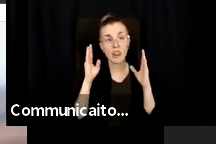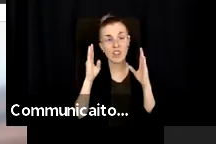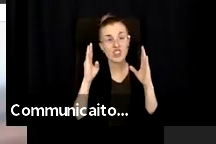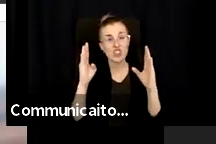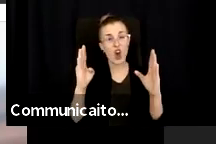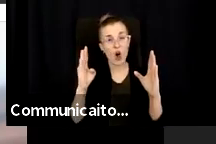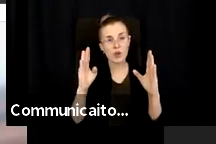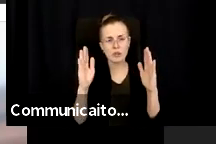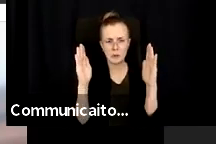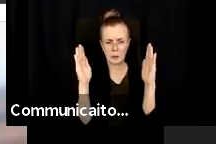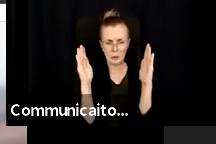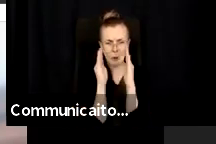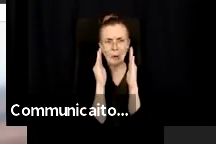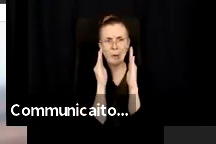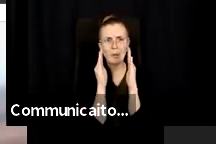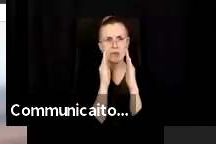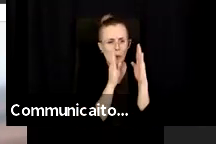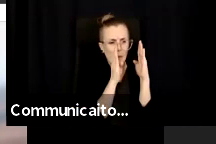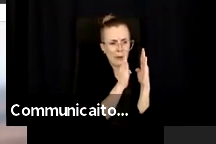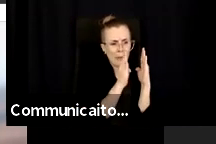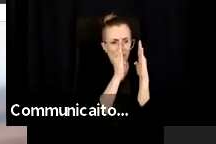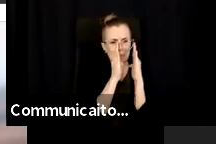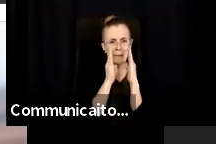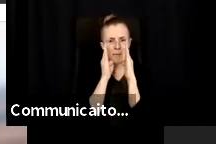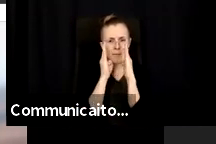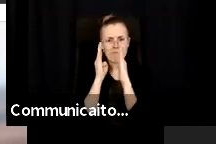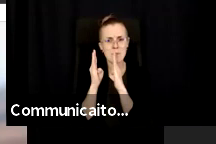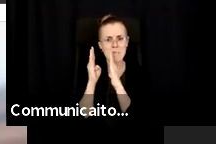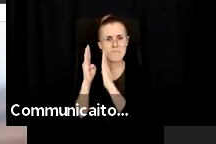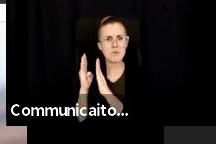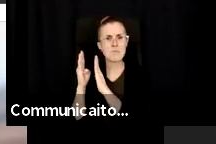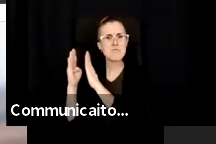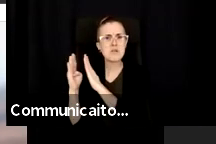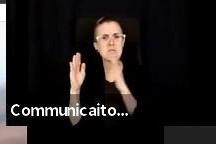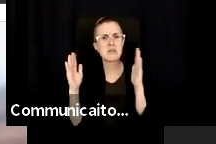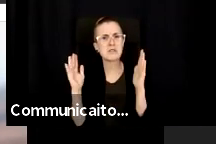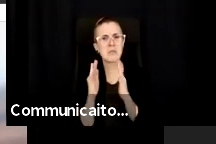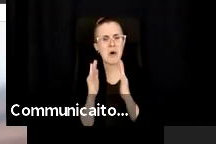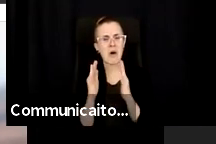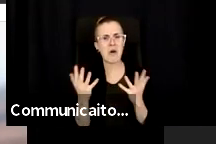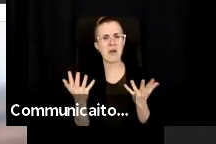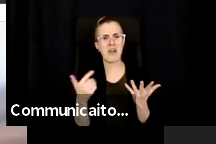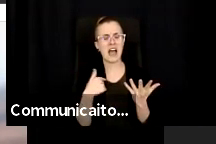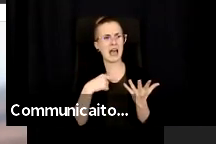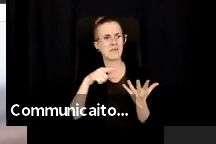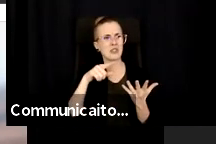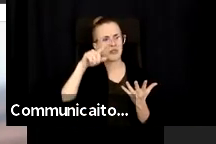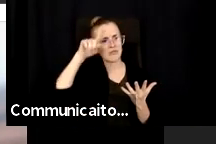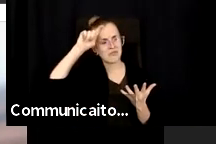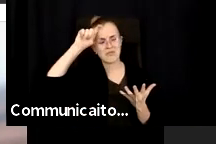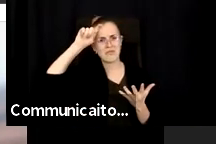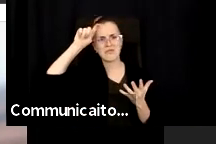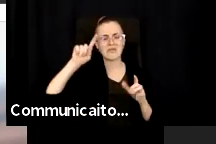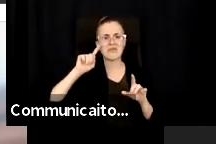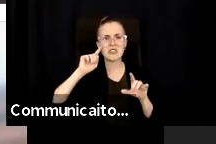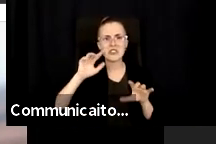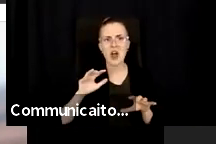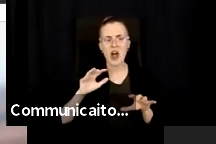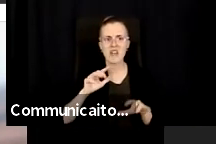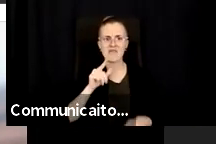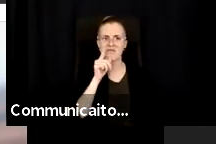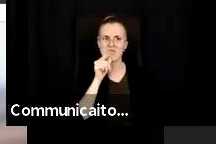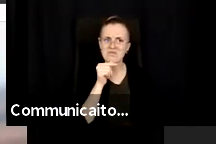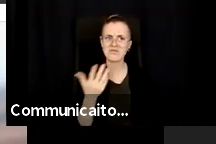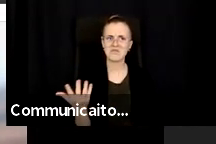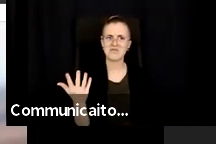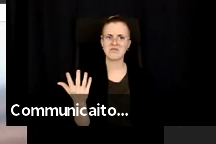every single one of them. I'm shocked, perplexed, the disappointed. You know what?